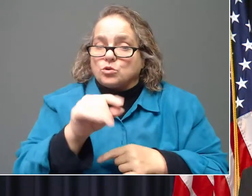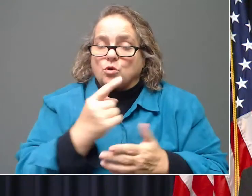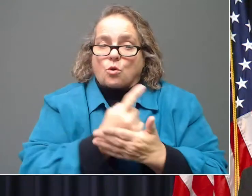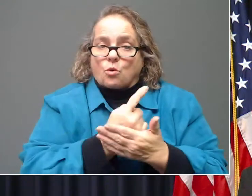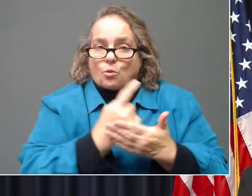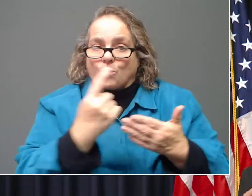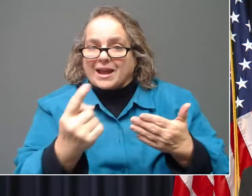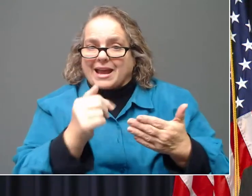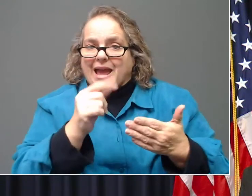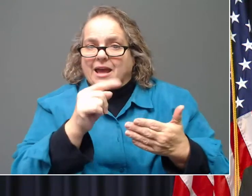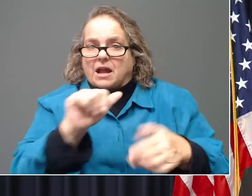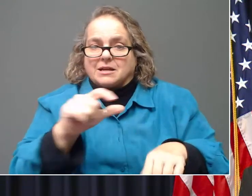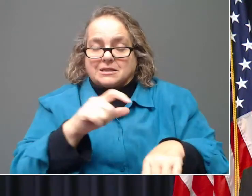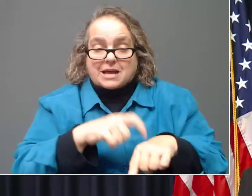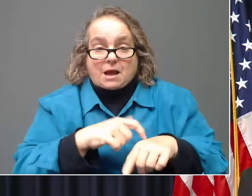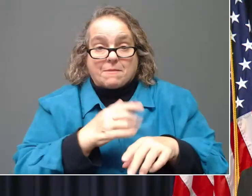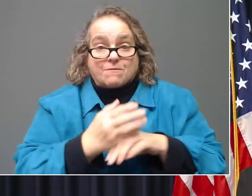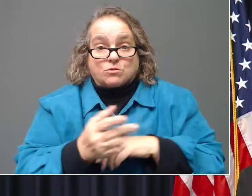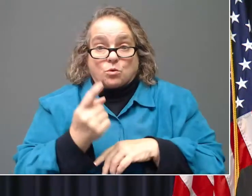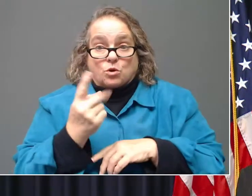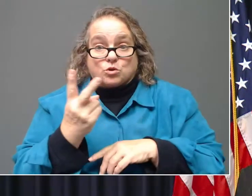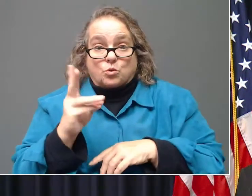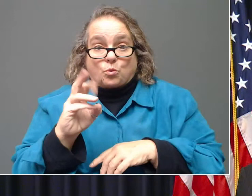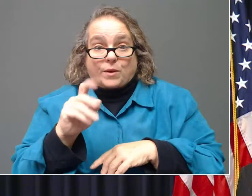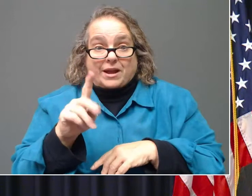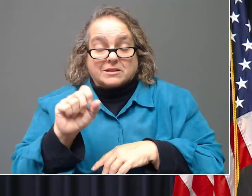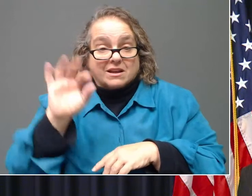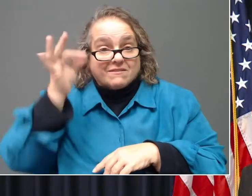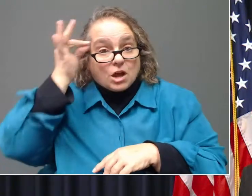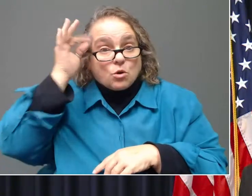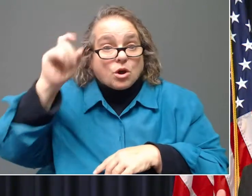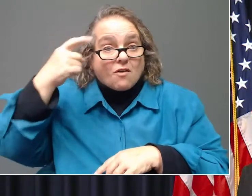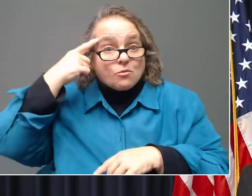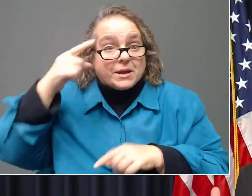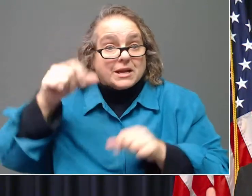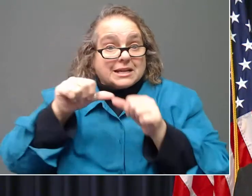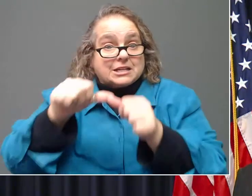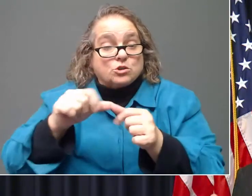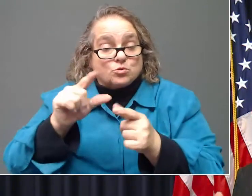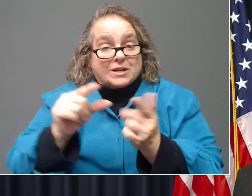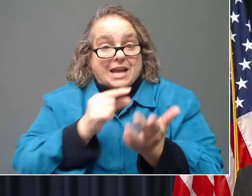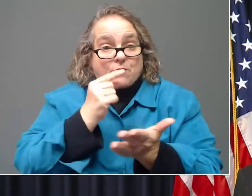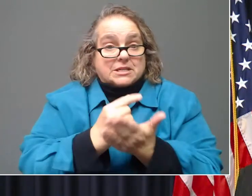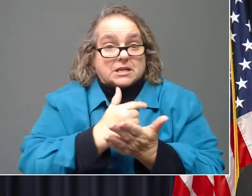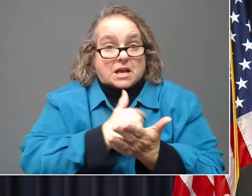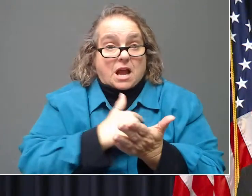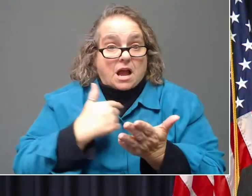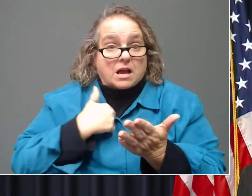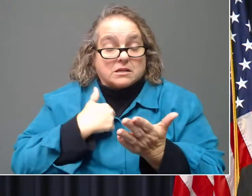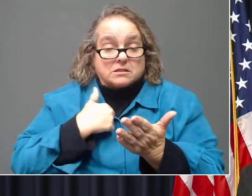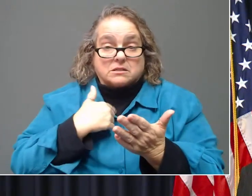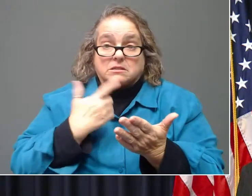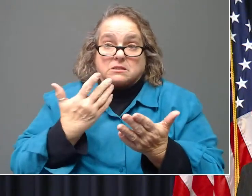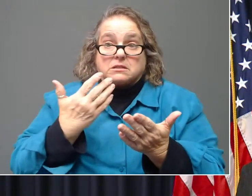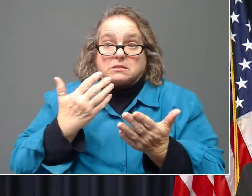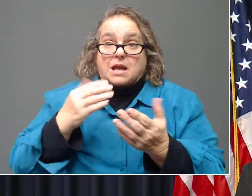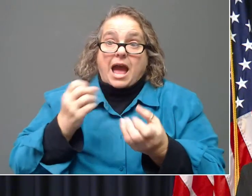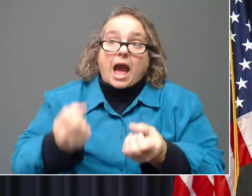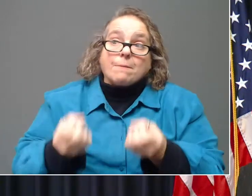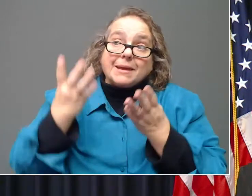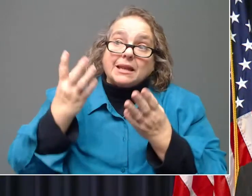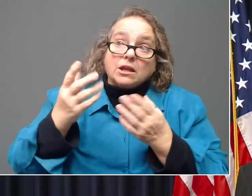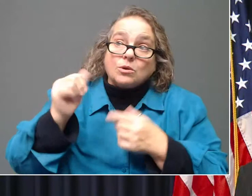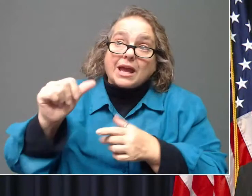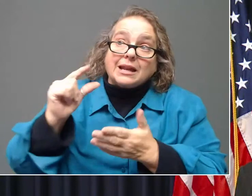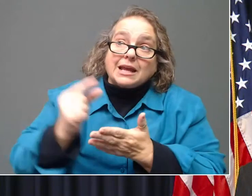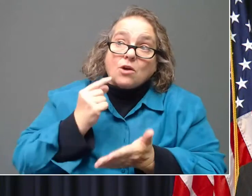a couple of weeks. And as the federal government continues to be able to guarantee us minimum amounts for longer periods of time, we're going to work